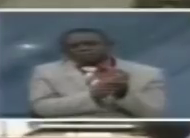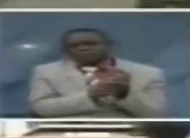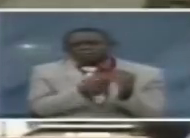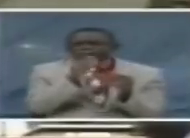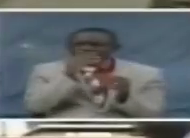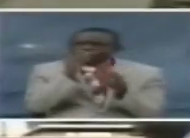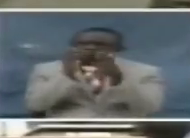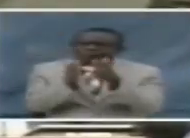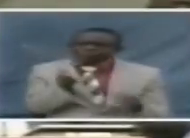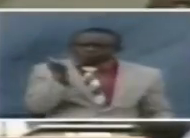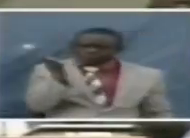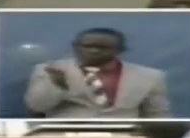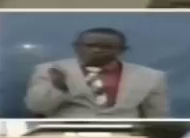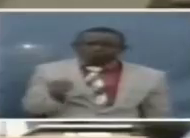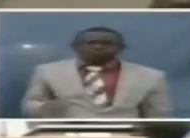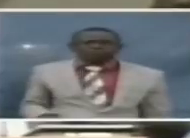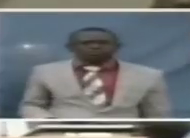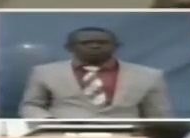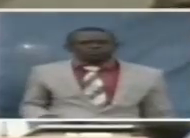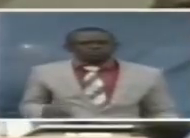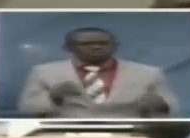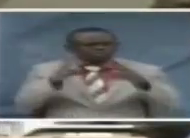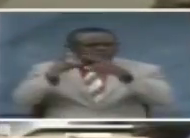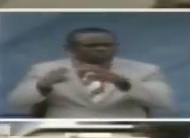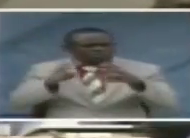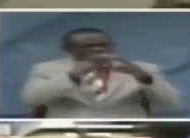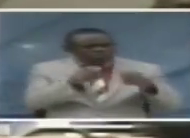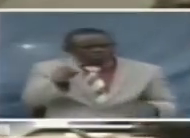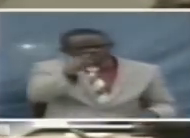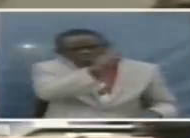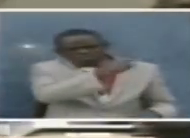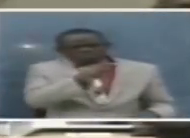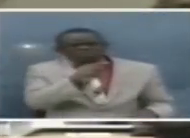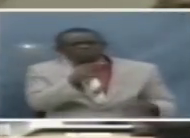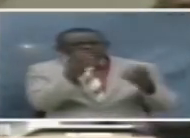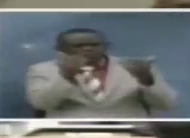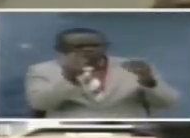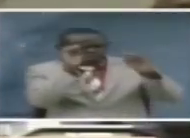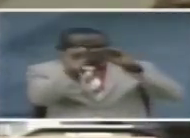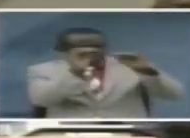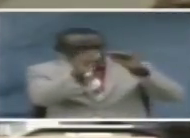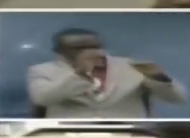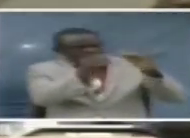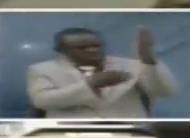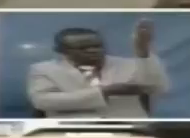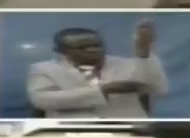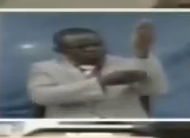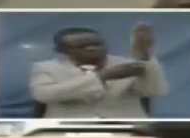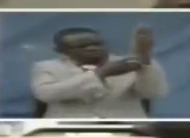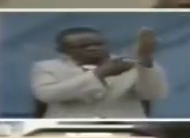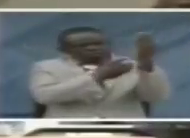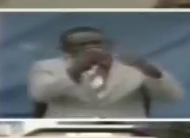500 metric tons. Mr. Speaker, in order to make rural areas attractive